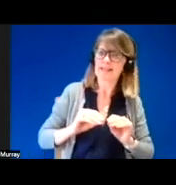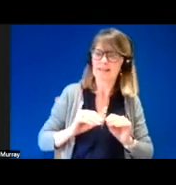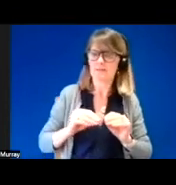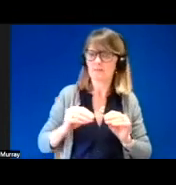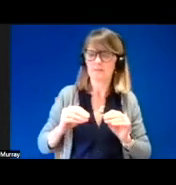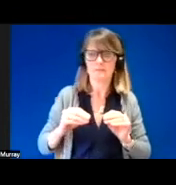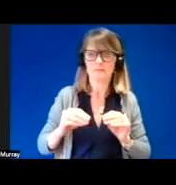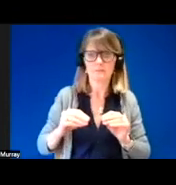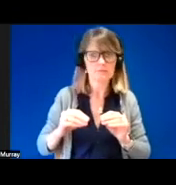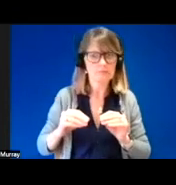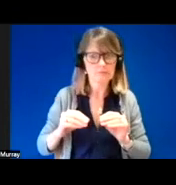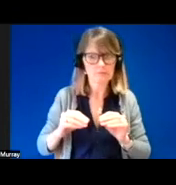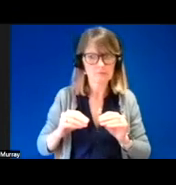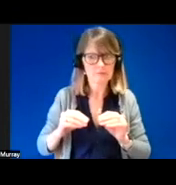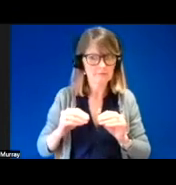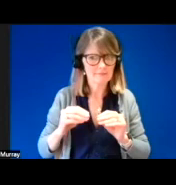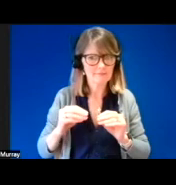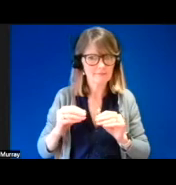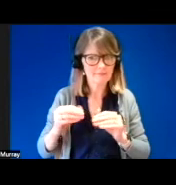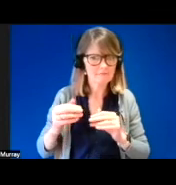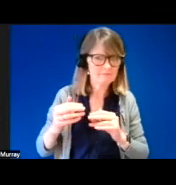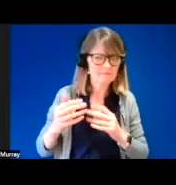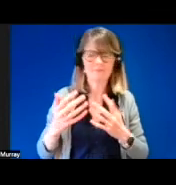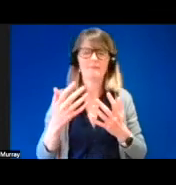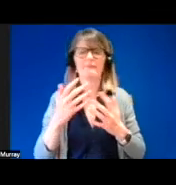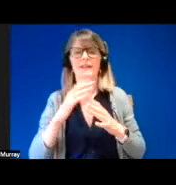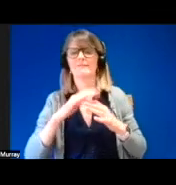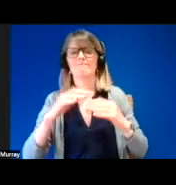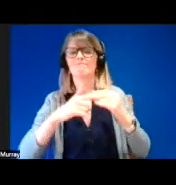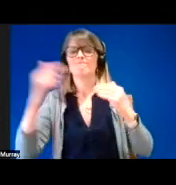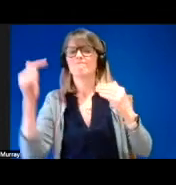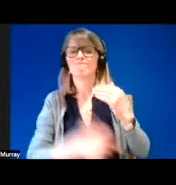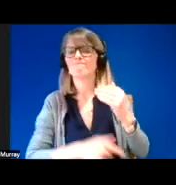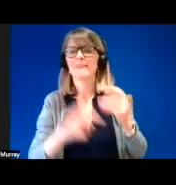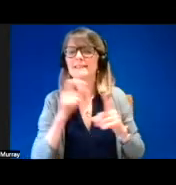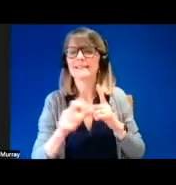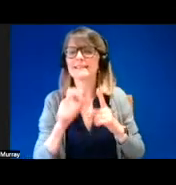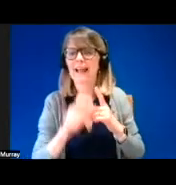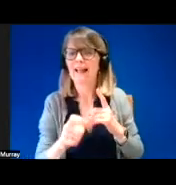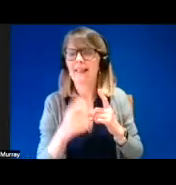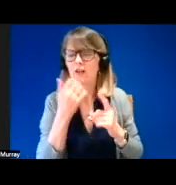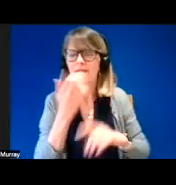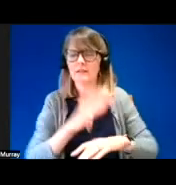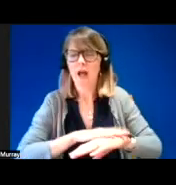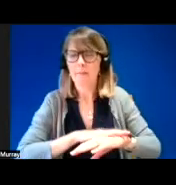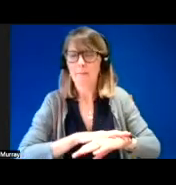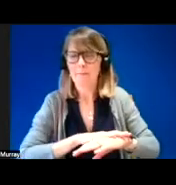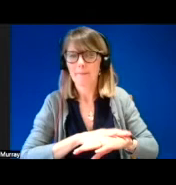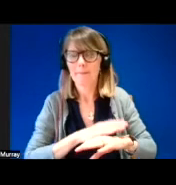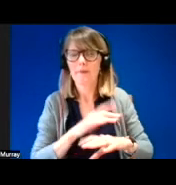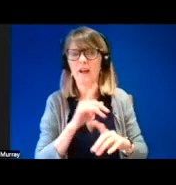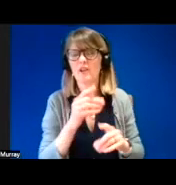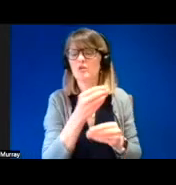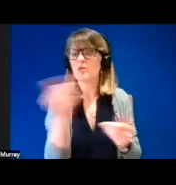I don't have time to go into much detail with this, and some of these things don't